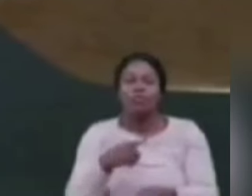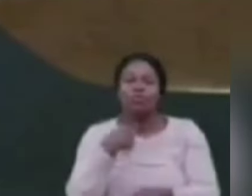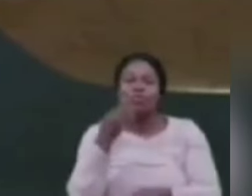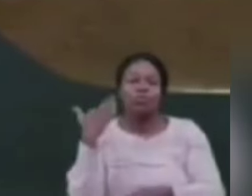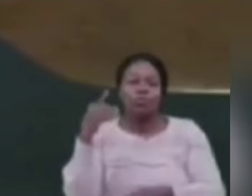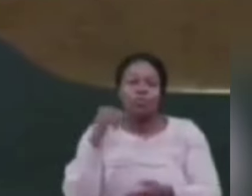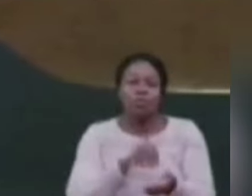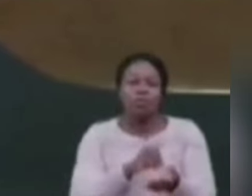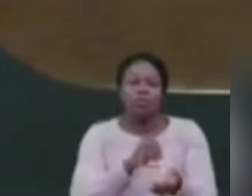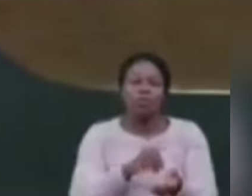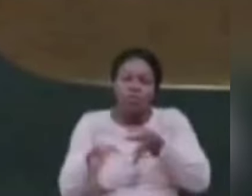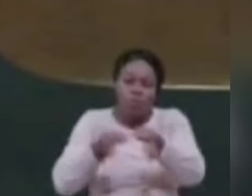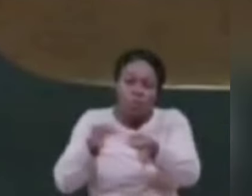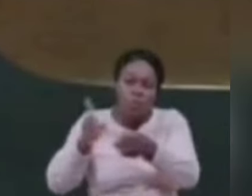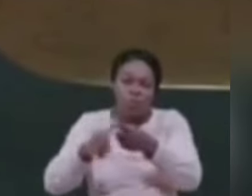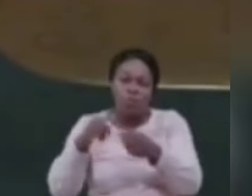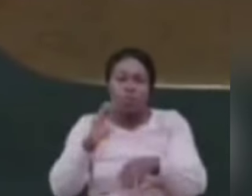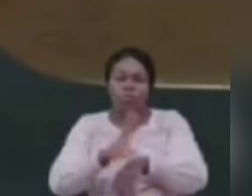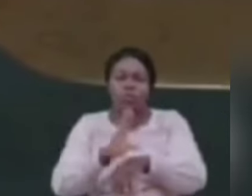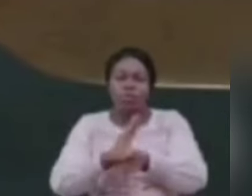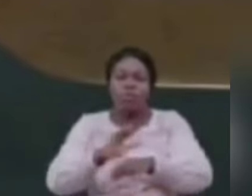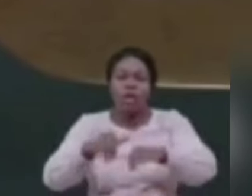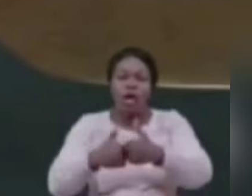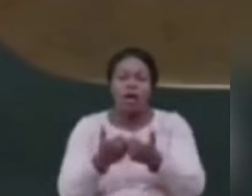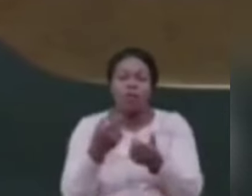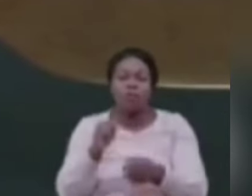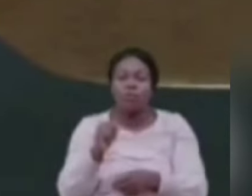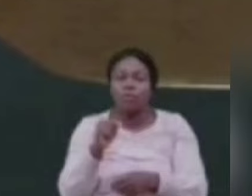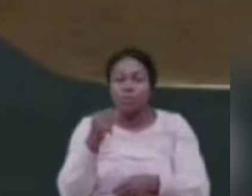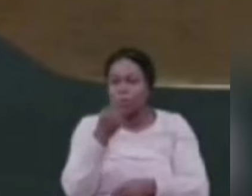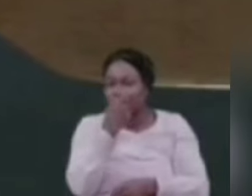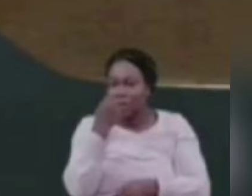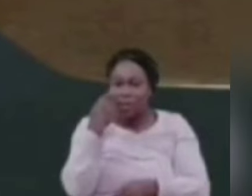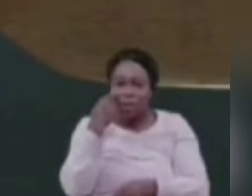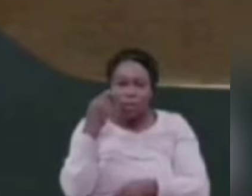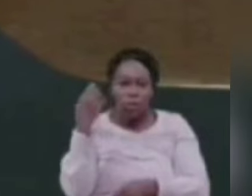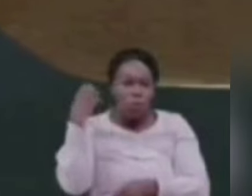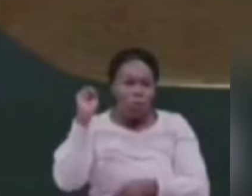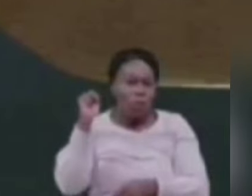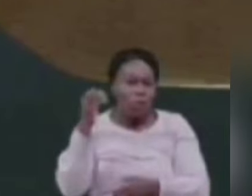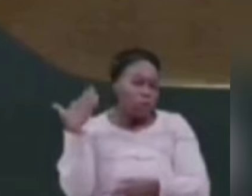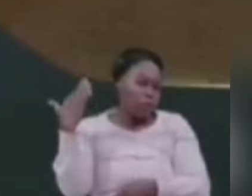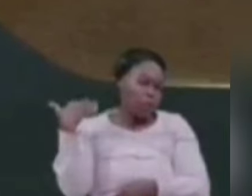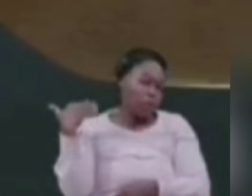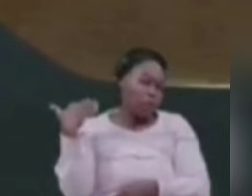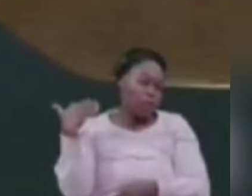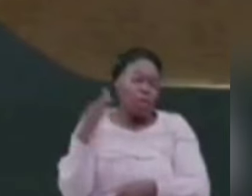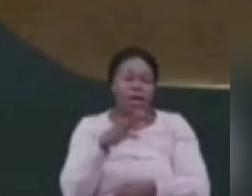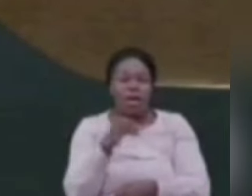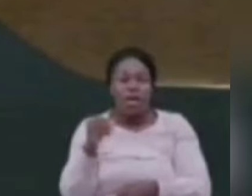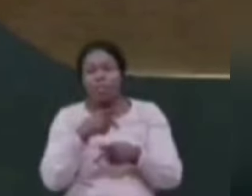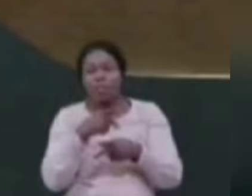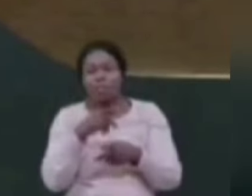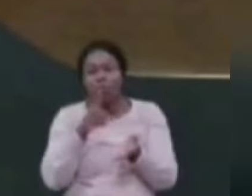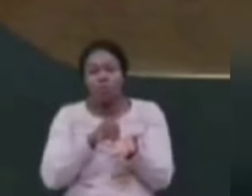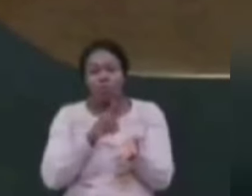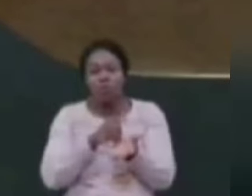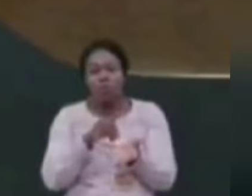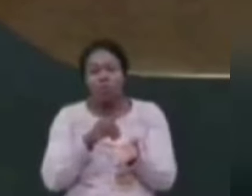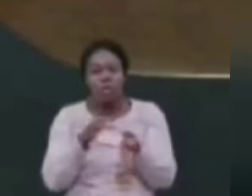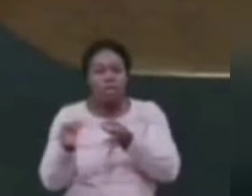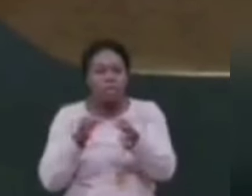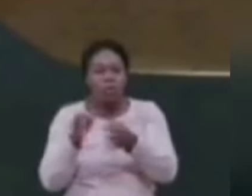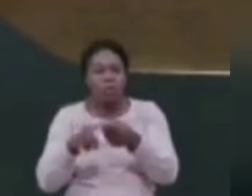how my sight was. The pastor said, only 20% of sight remained.